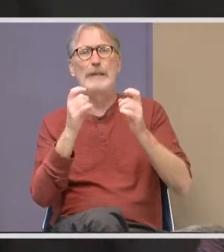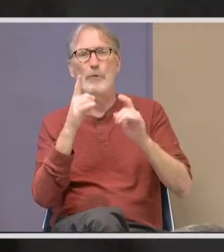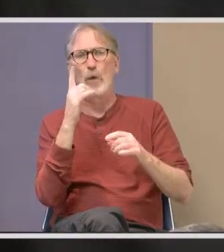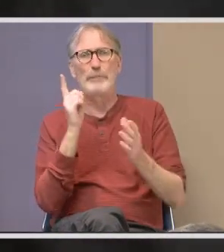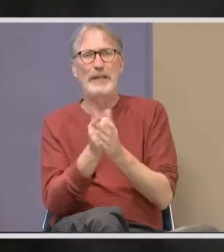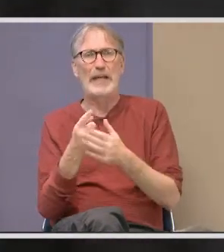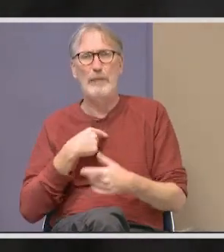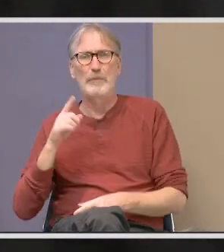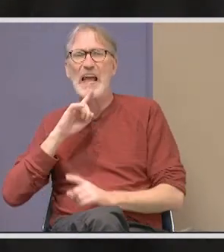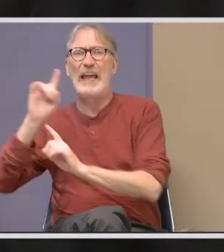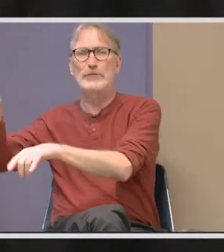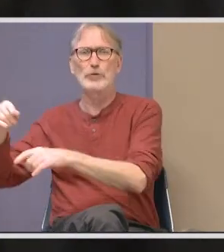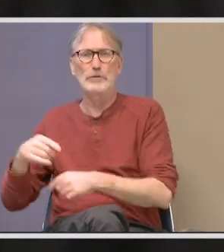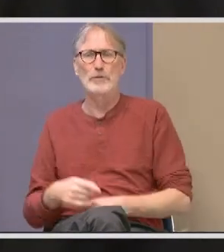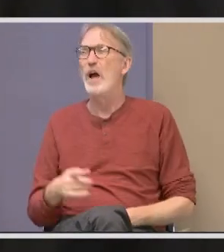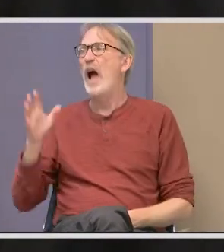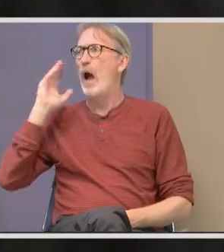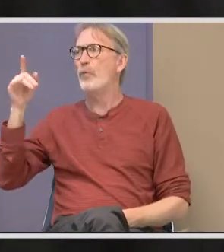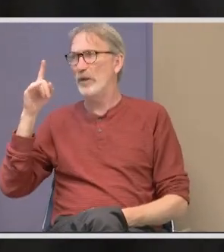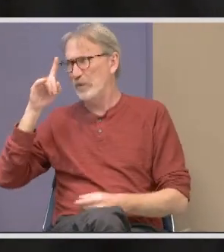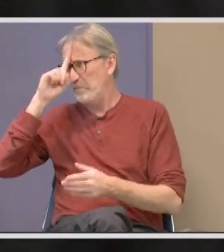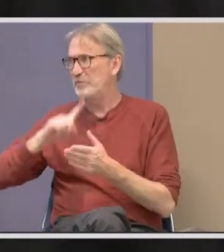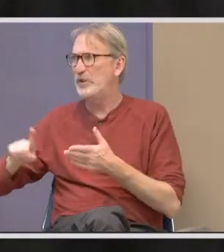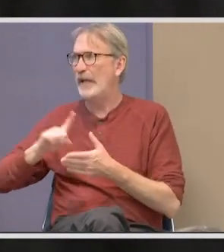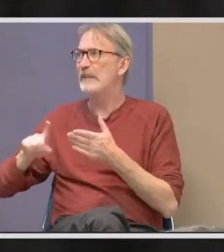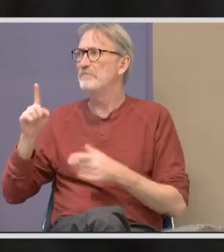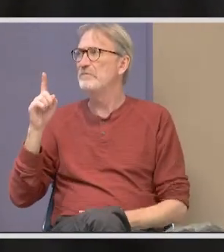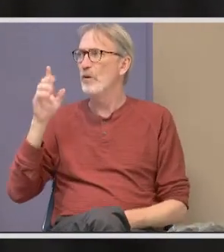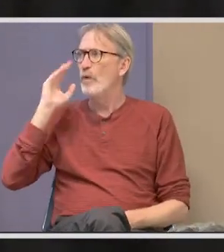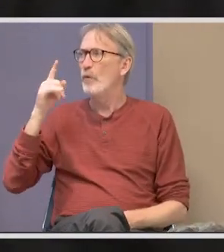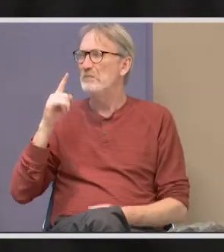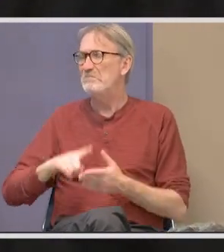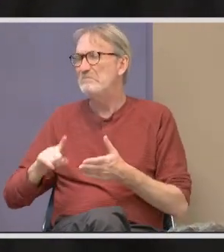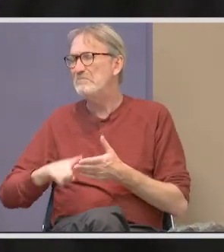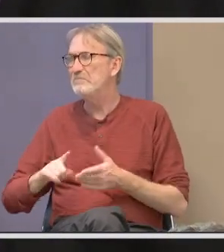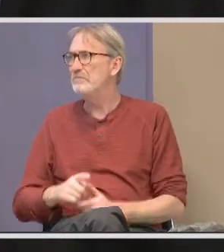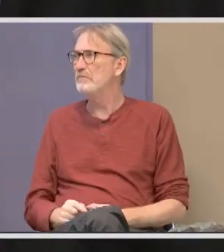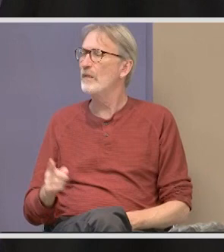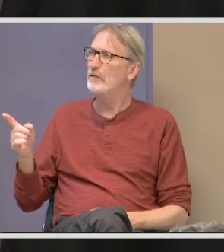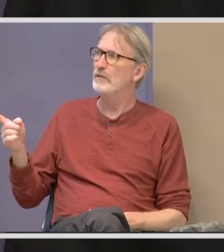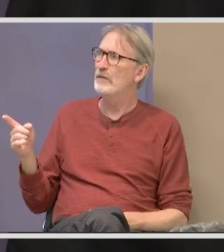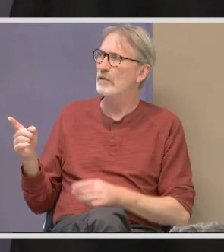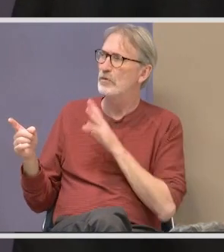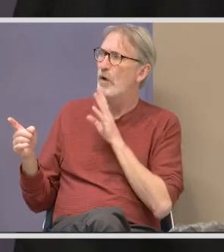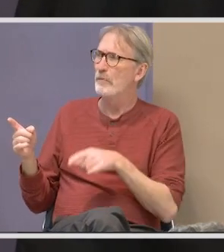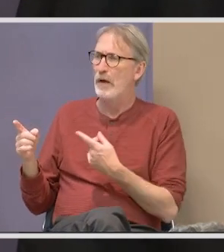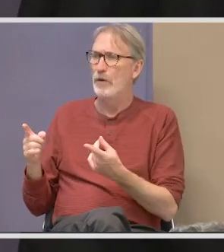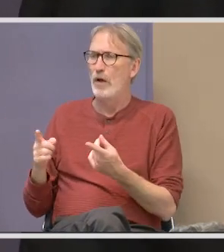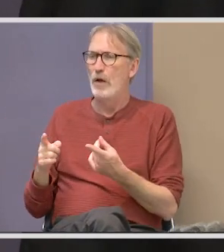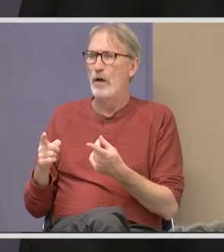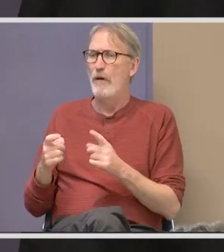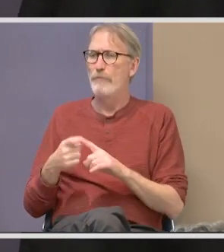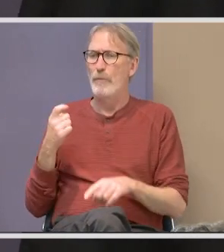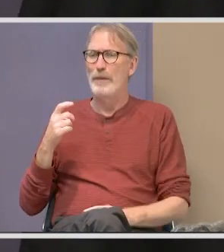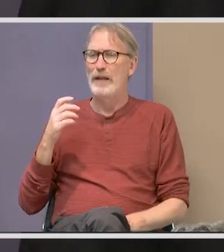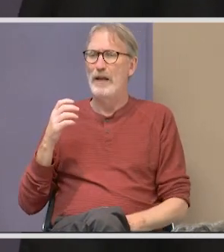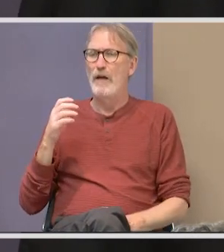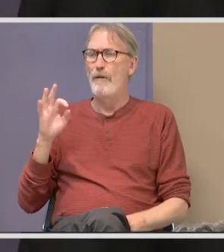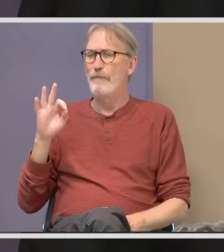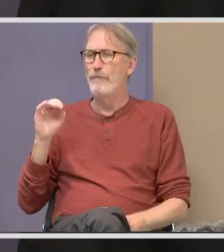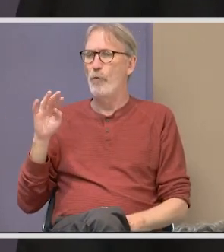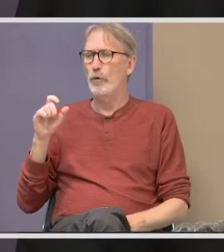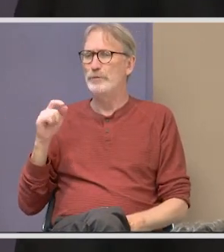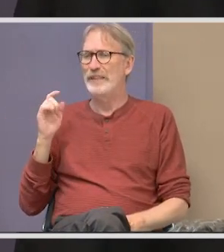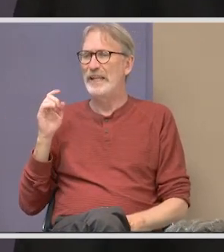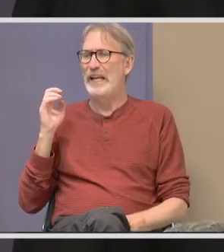I could. We'll look into it. Just to be clear, you're talking about a right turn from eastbound Forbes Avenue